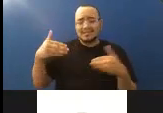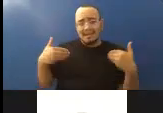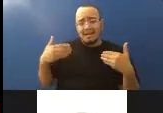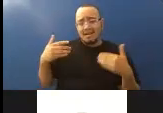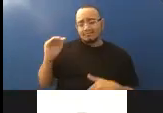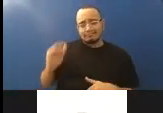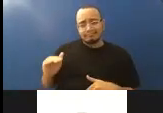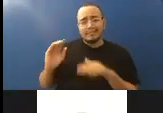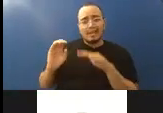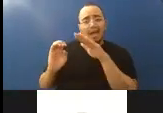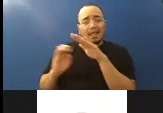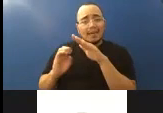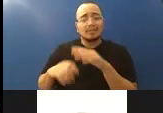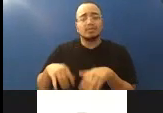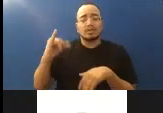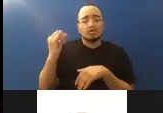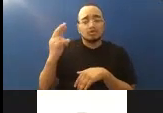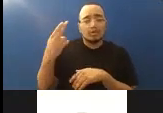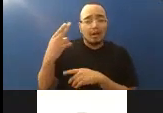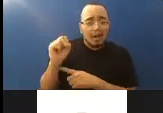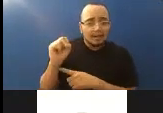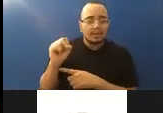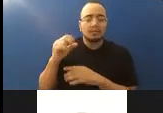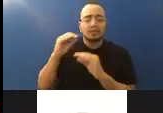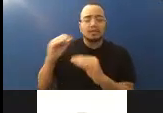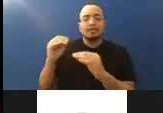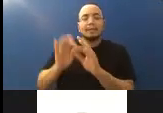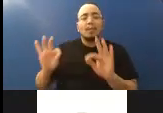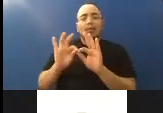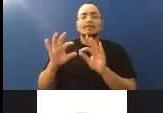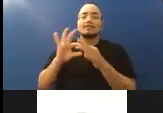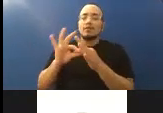them to understand the importance of that.